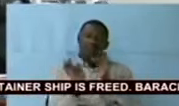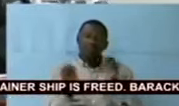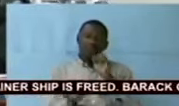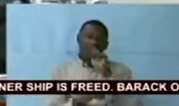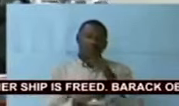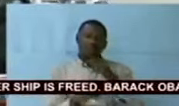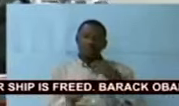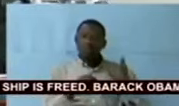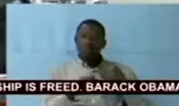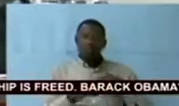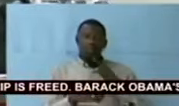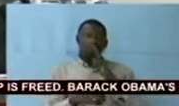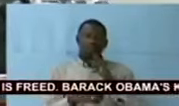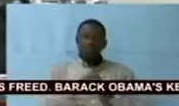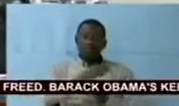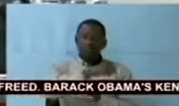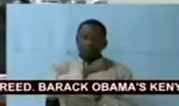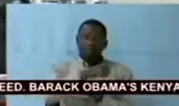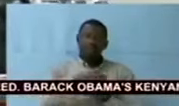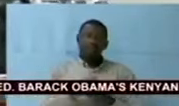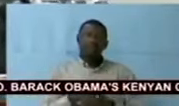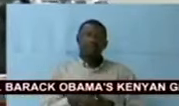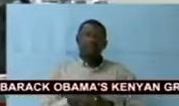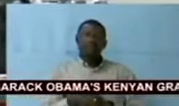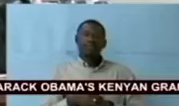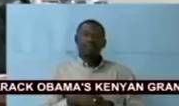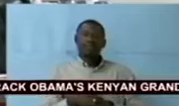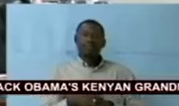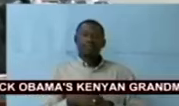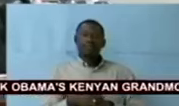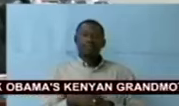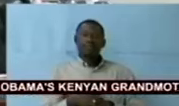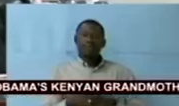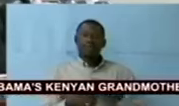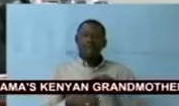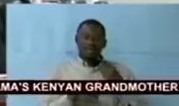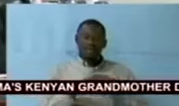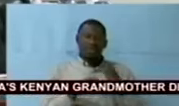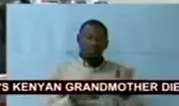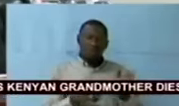were on the verge of success, get an acquittal.